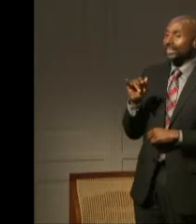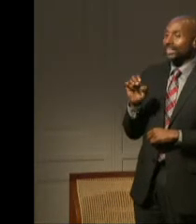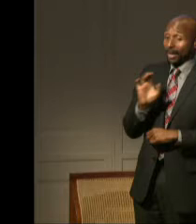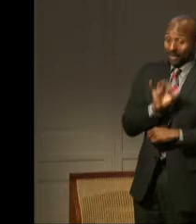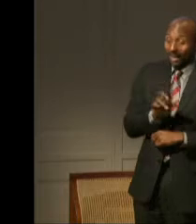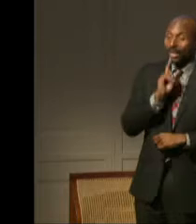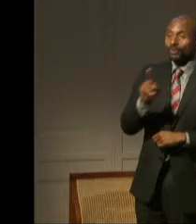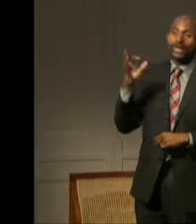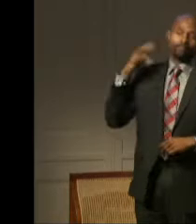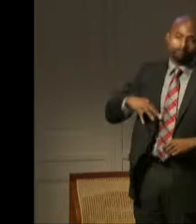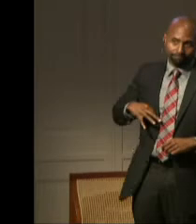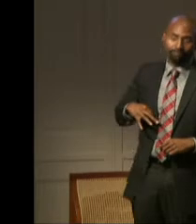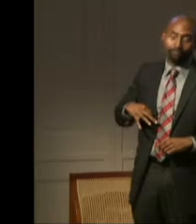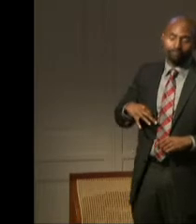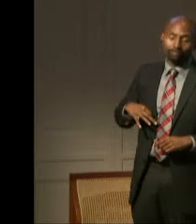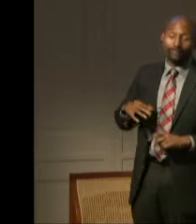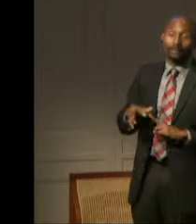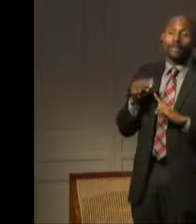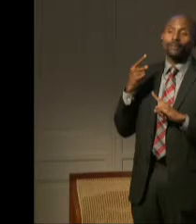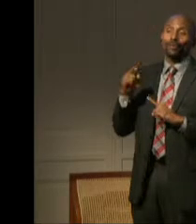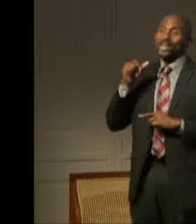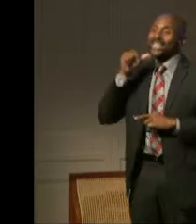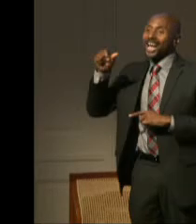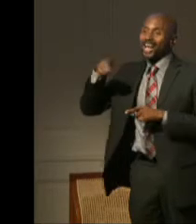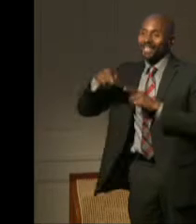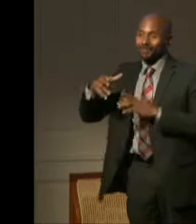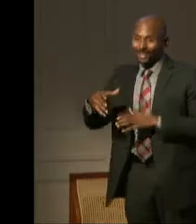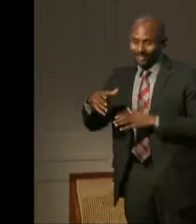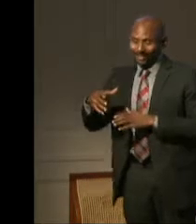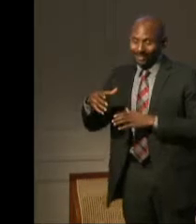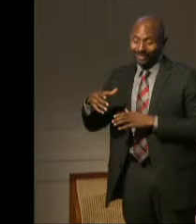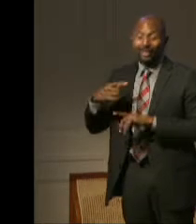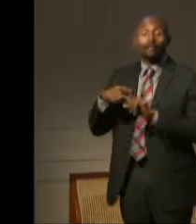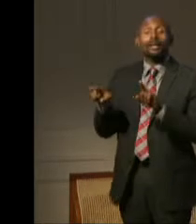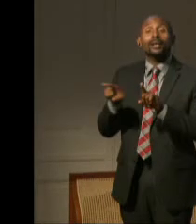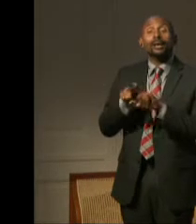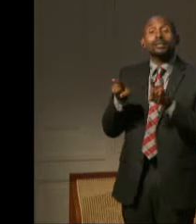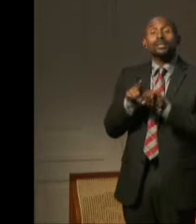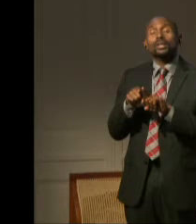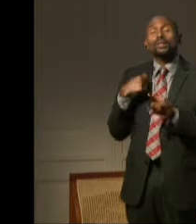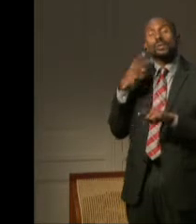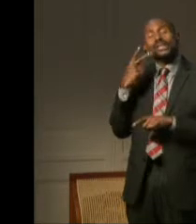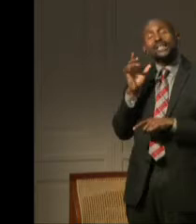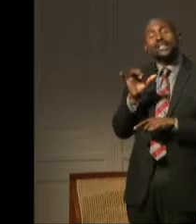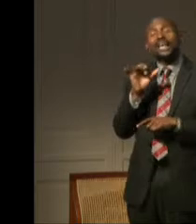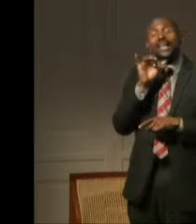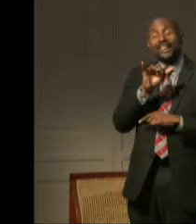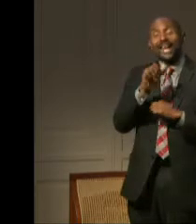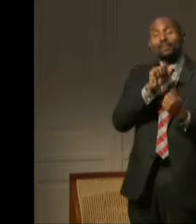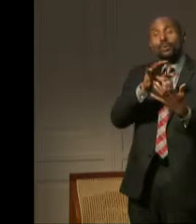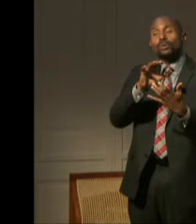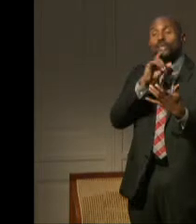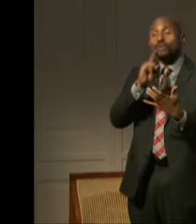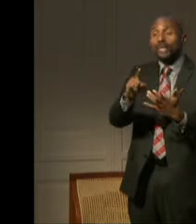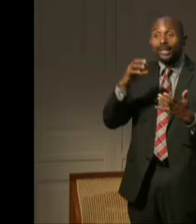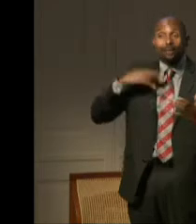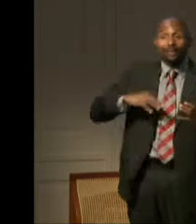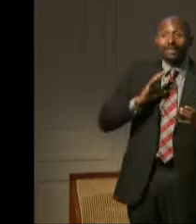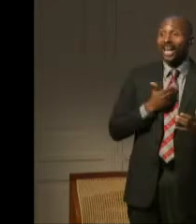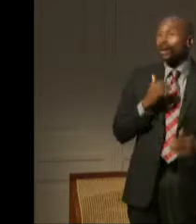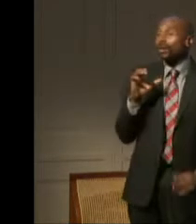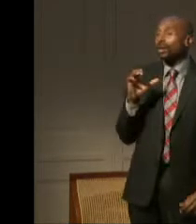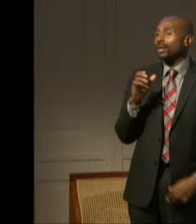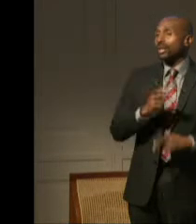useful, especially to non-specialists. But we're also seeing it to be very useful for our curators